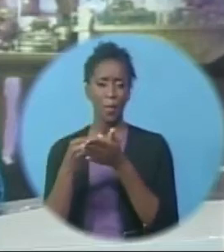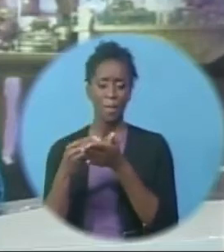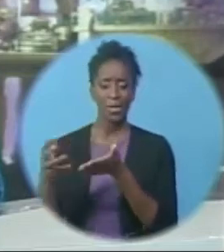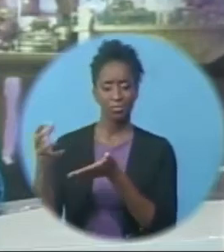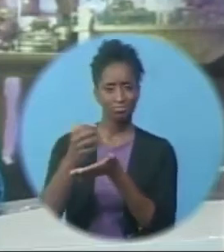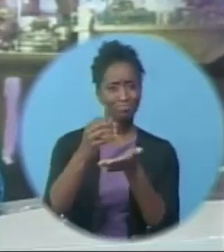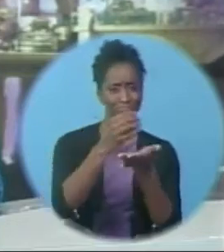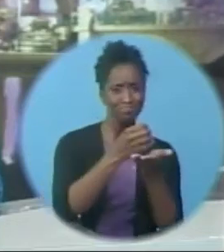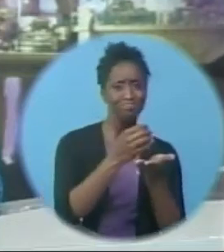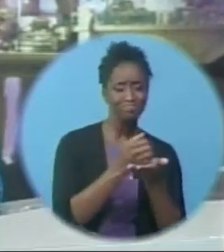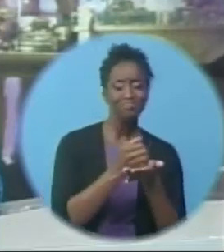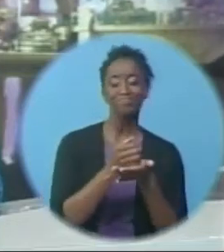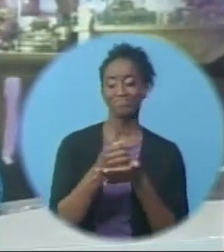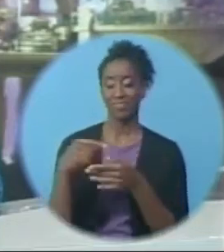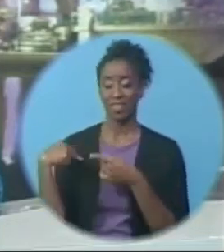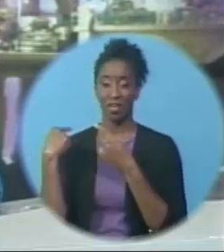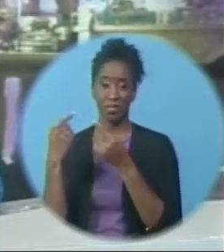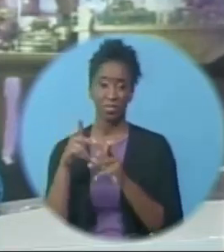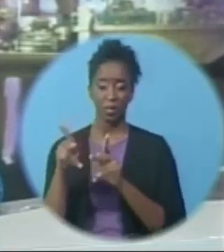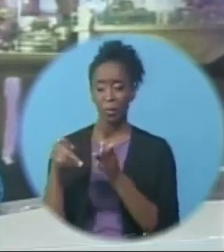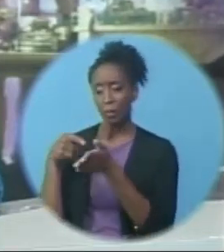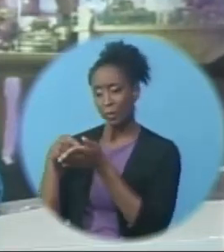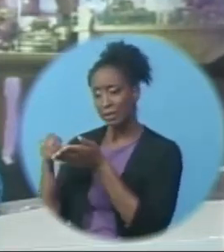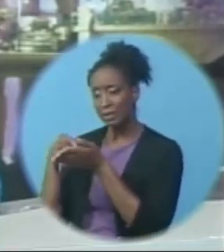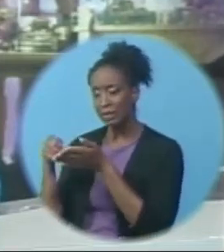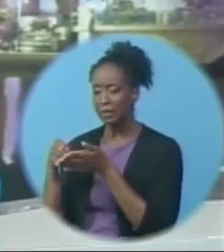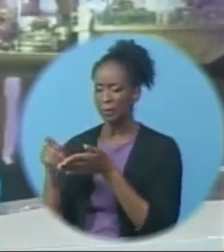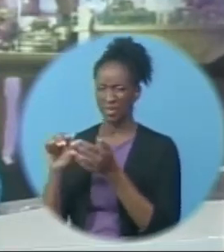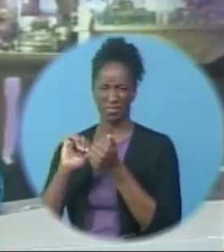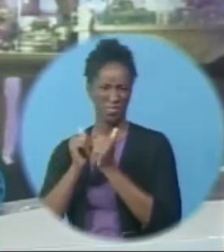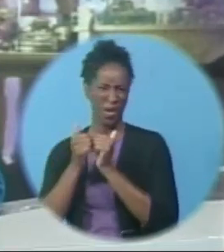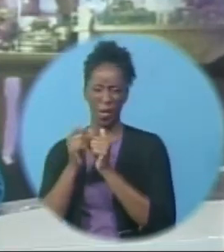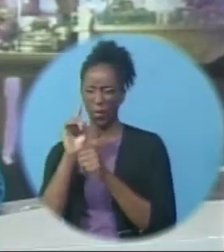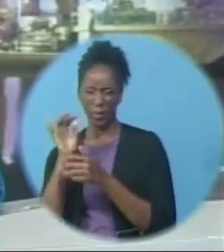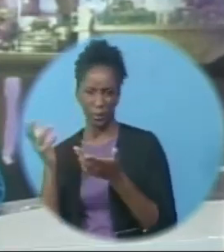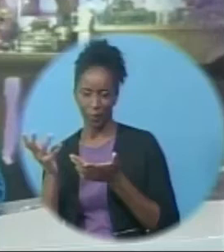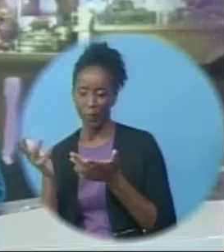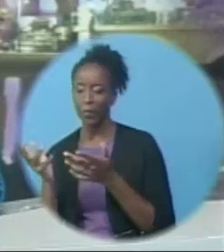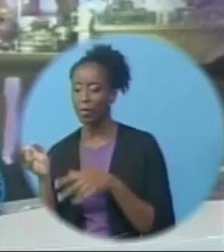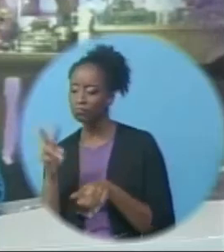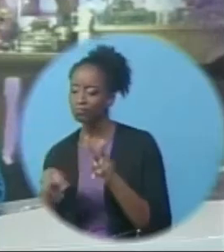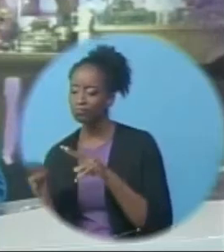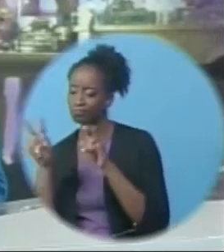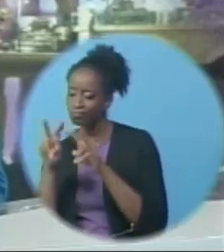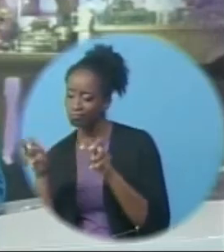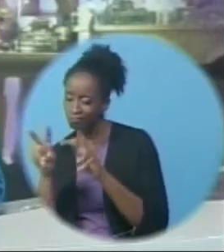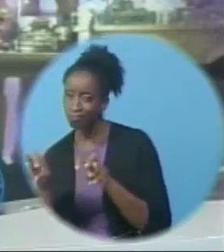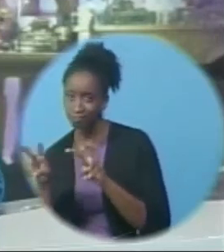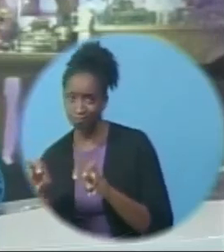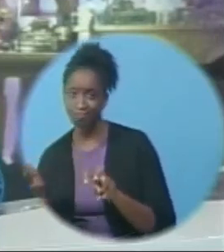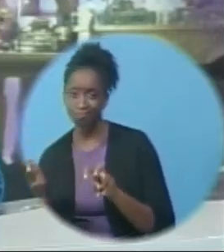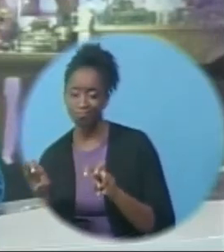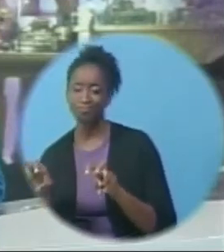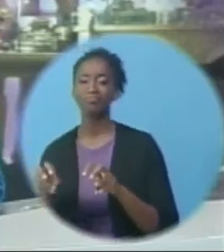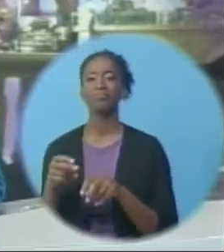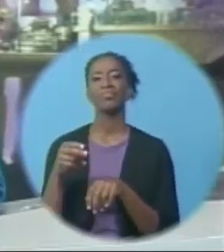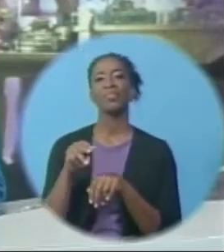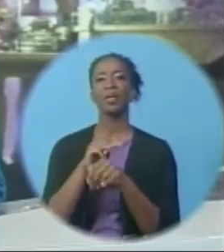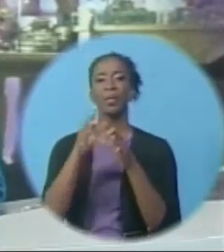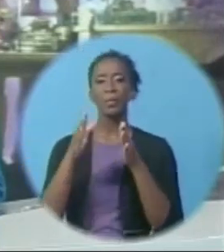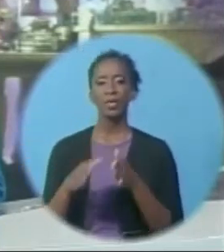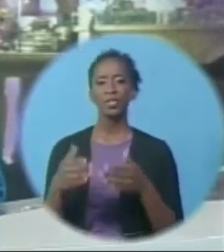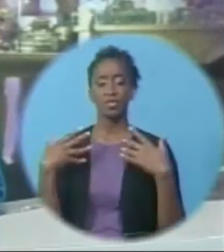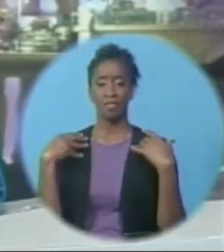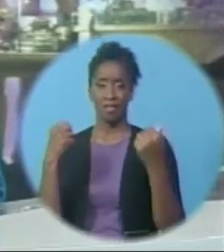the Queen Elizabeth Hospital may be reviewing some of its payment policies to weed out delinquency. Health Minister John Boyce